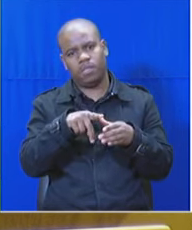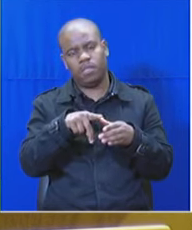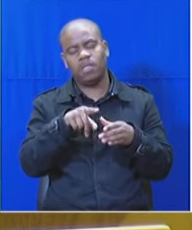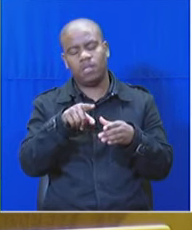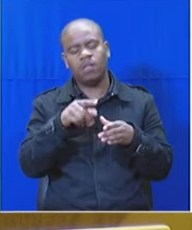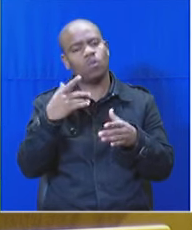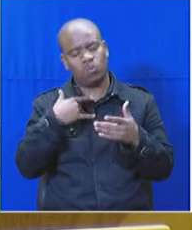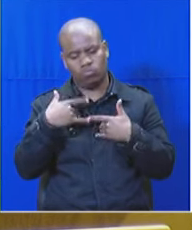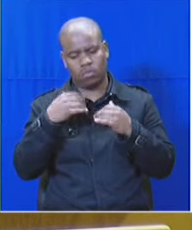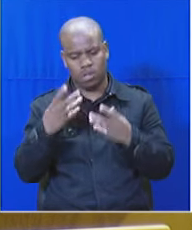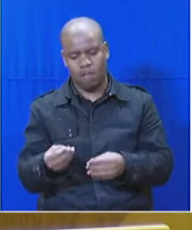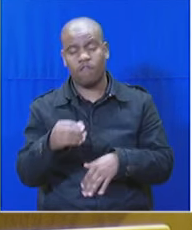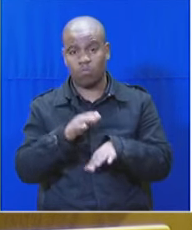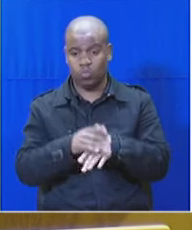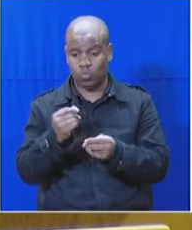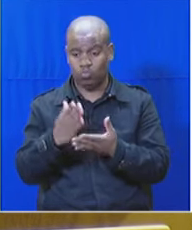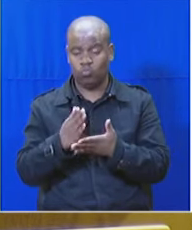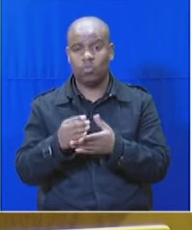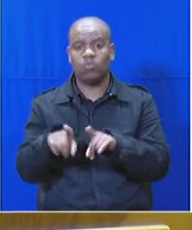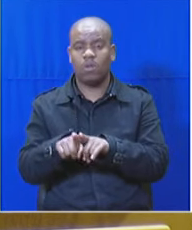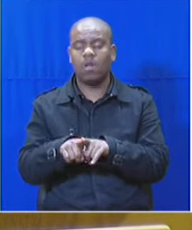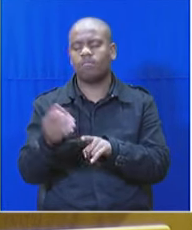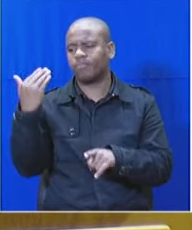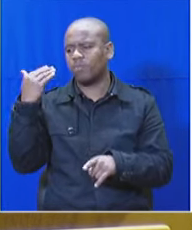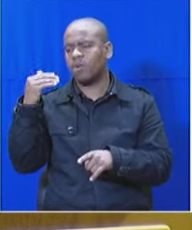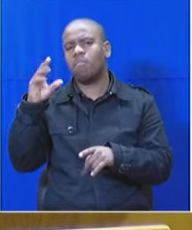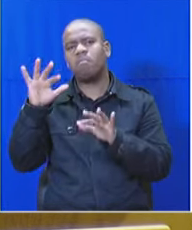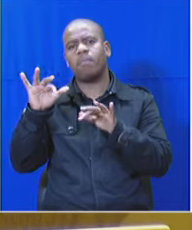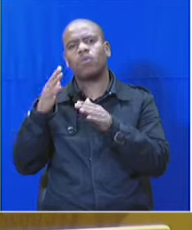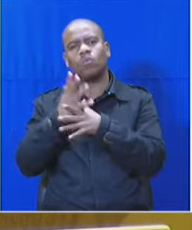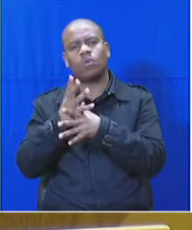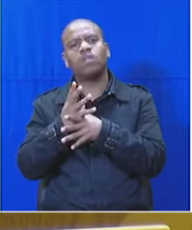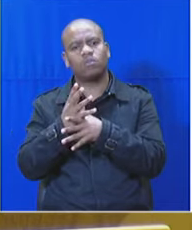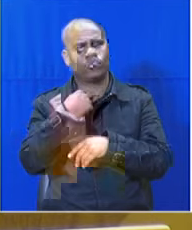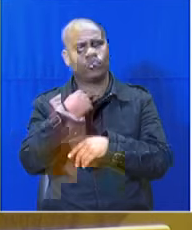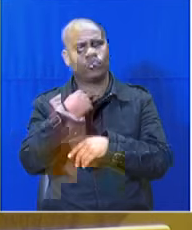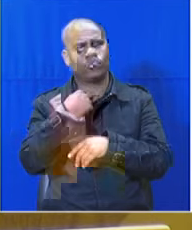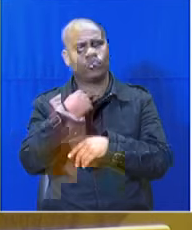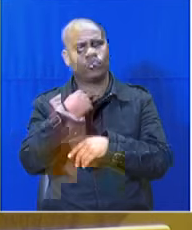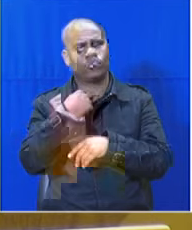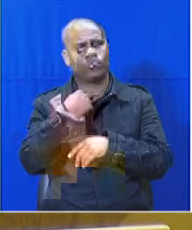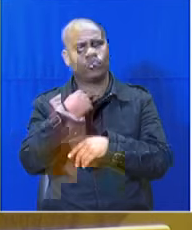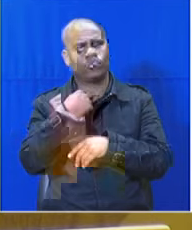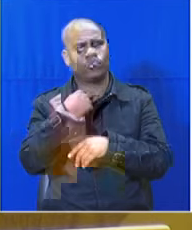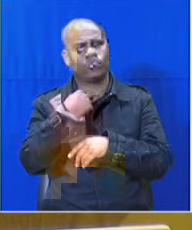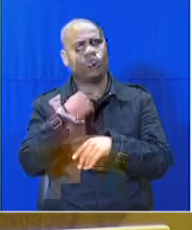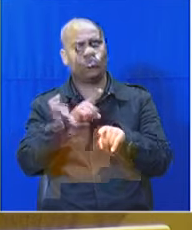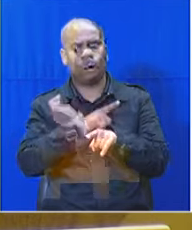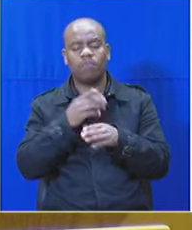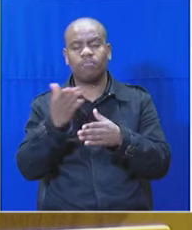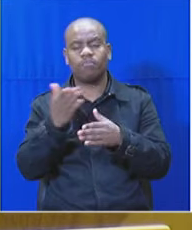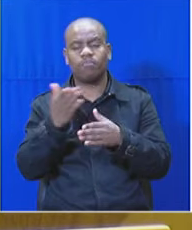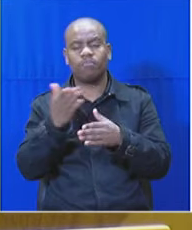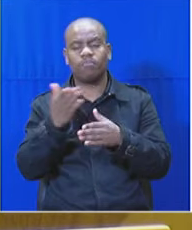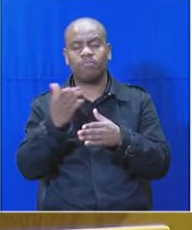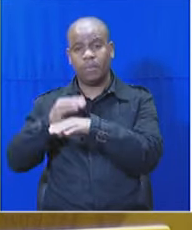of 2015, recently put forward by Public Works, will make it much harder to build prosperity, overcome past